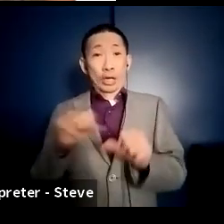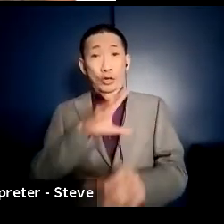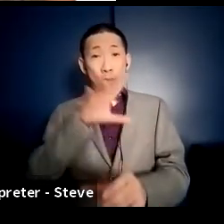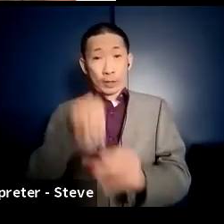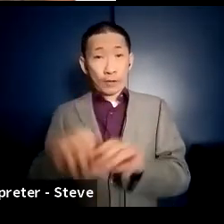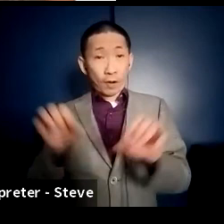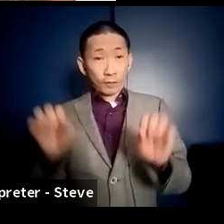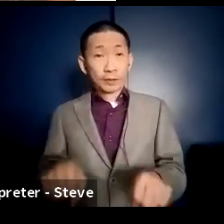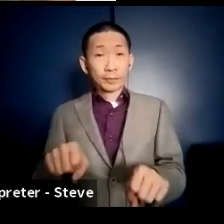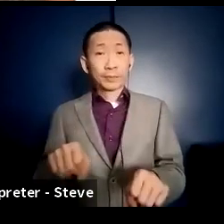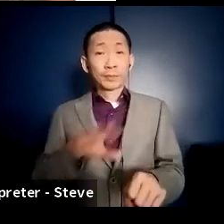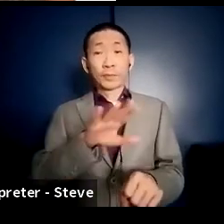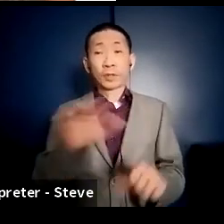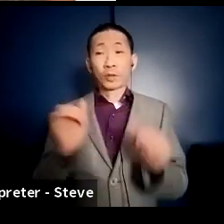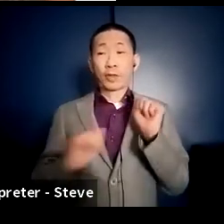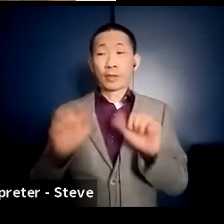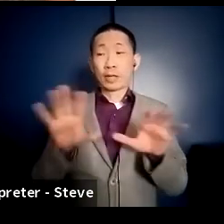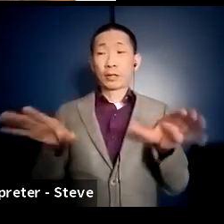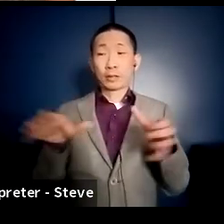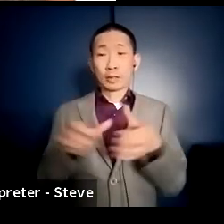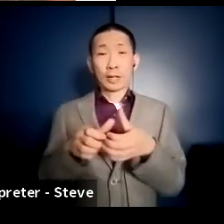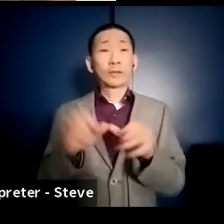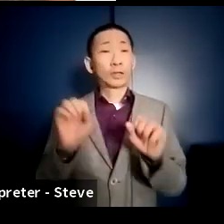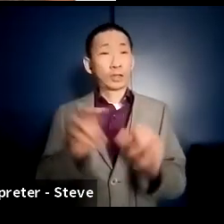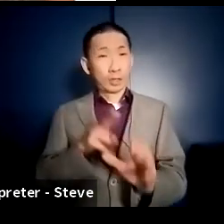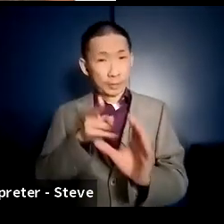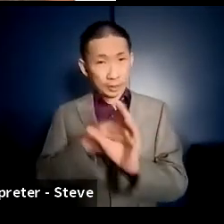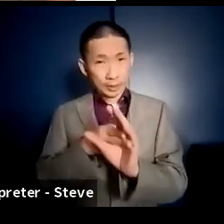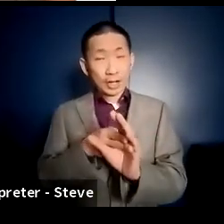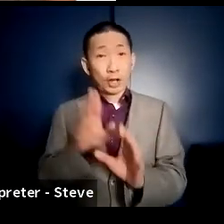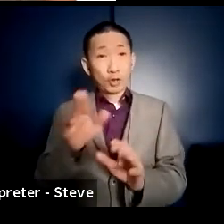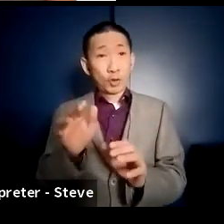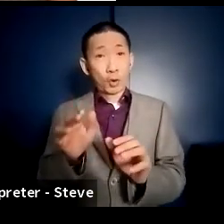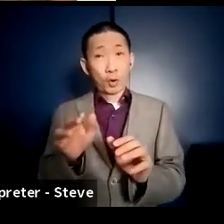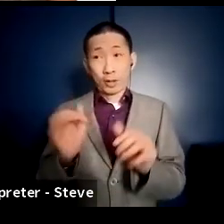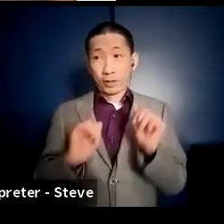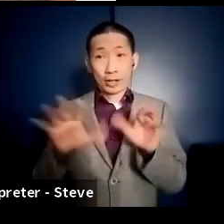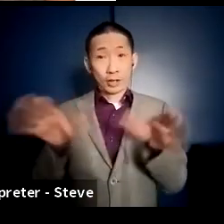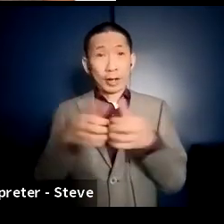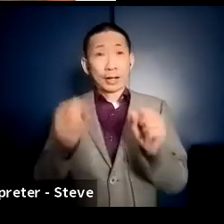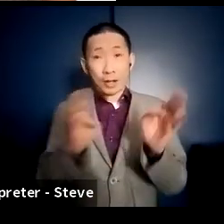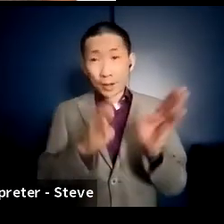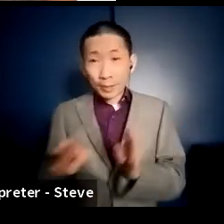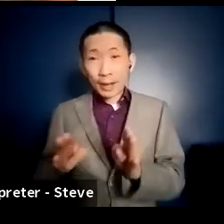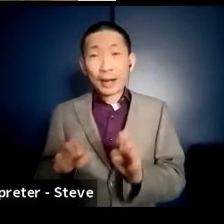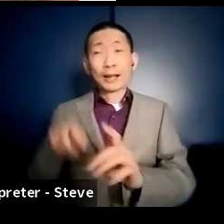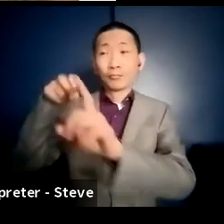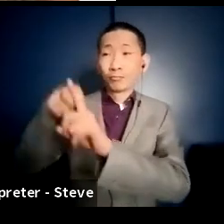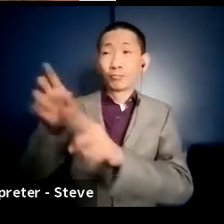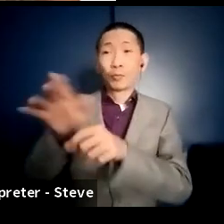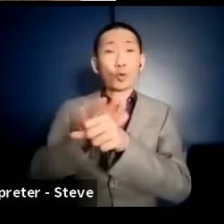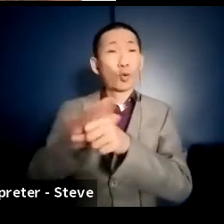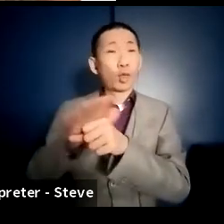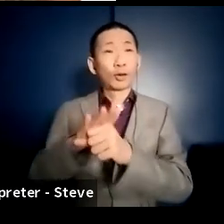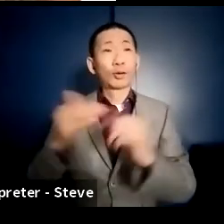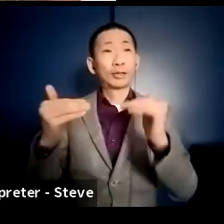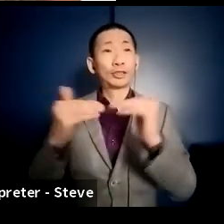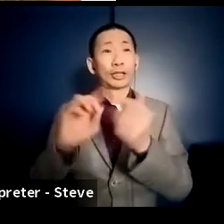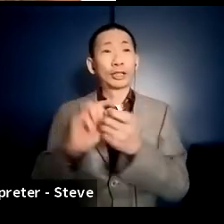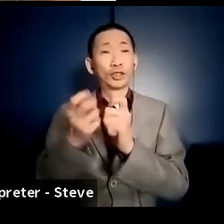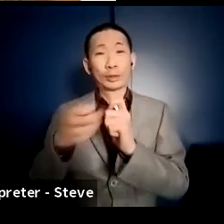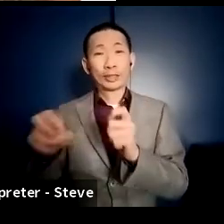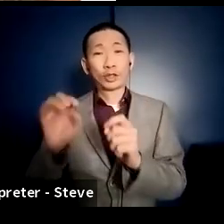that your theater collective could participate in, that your theater collective could plan. Like go to your local Just Transition org